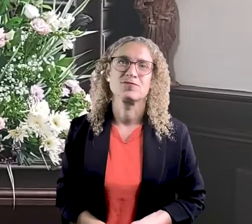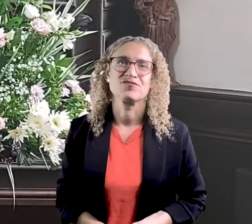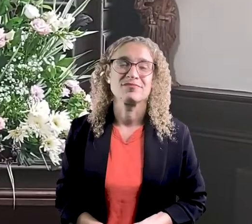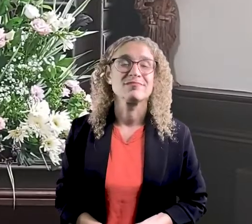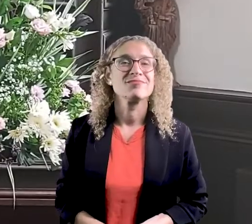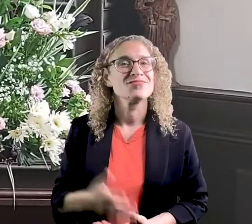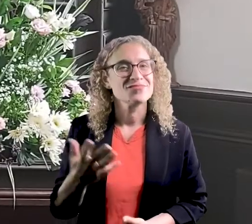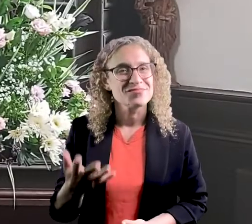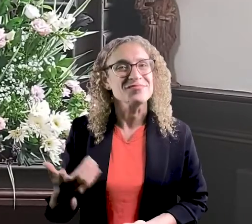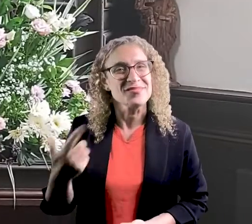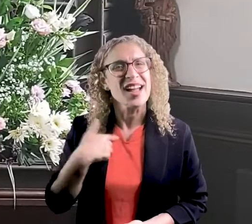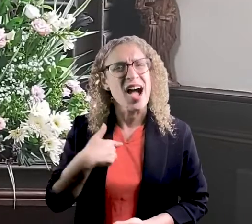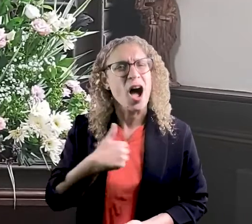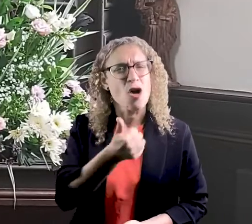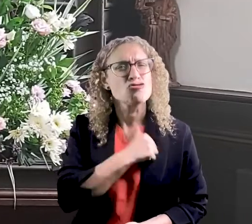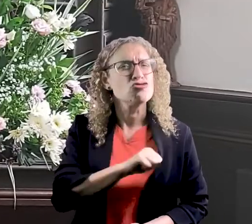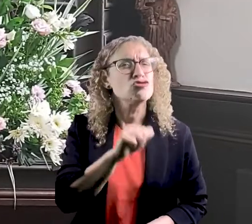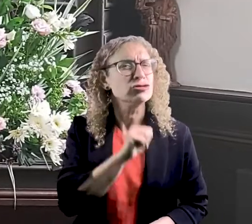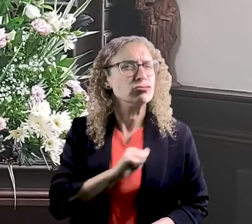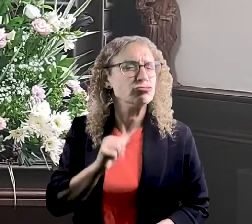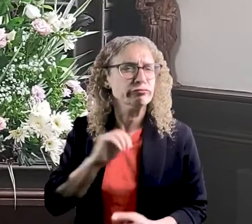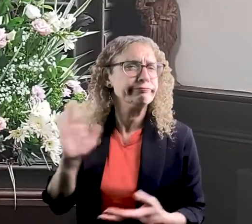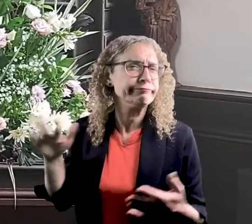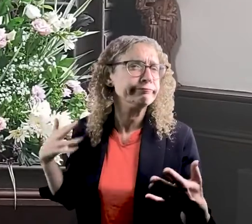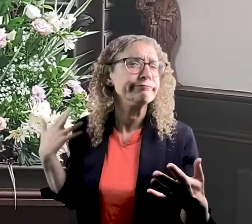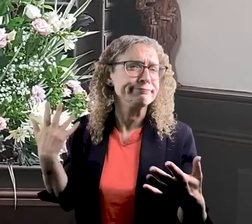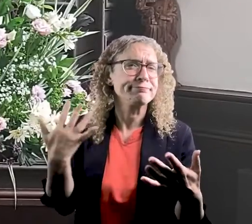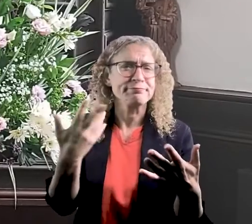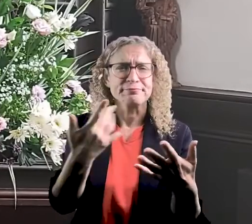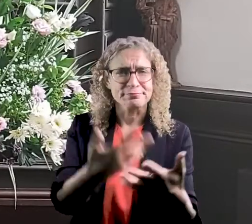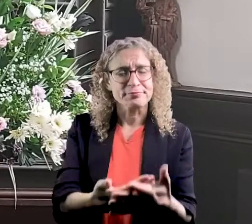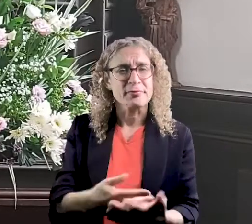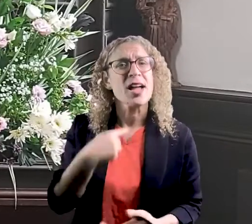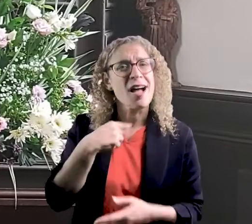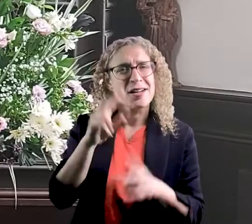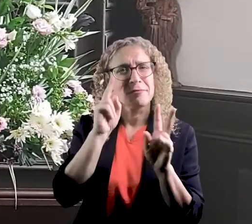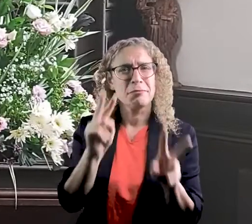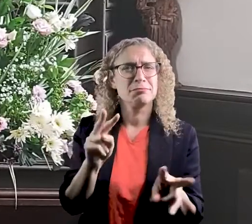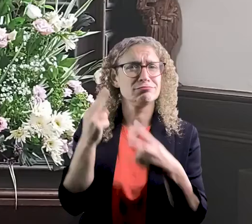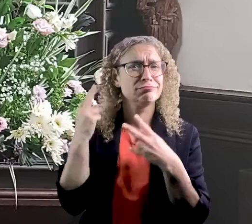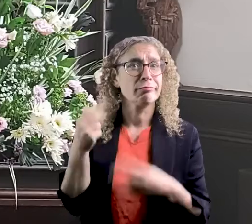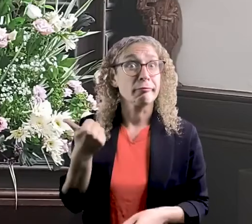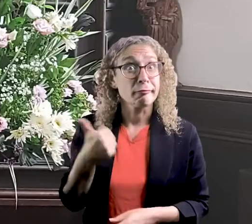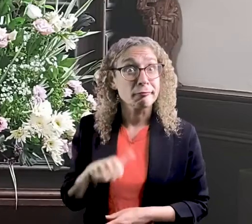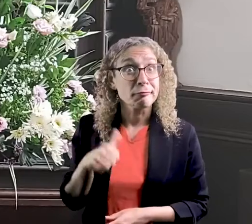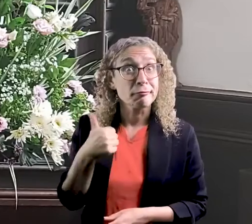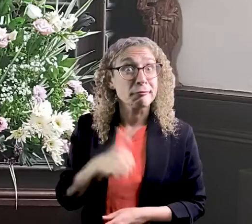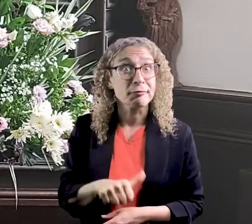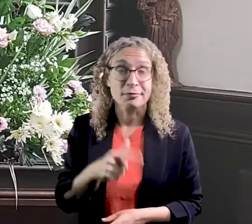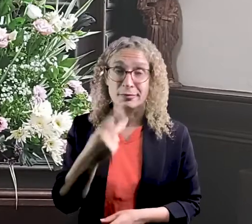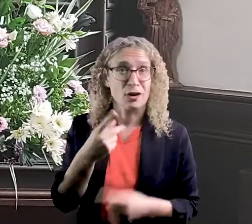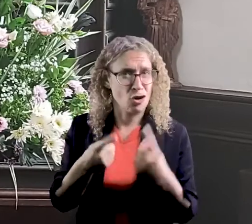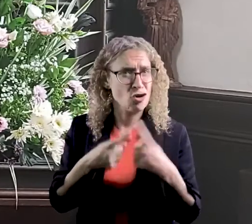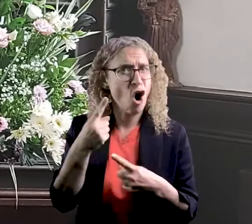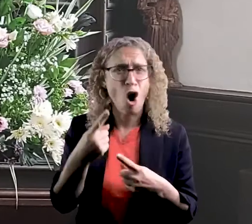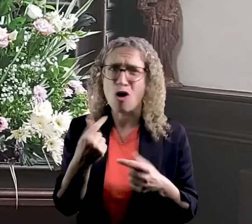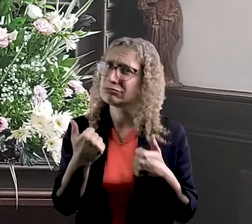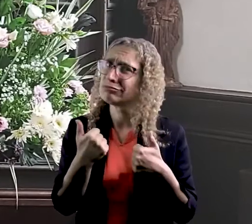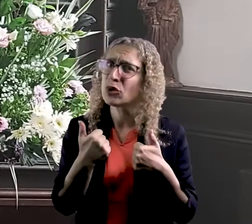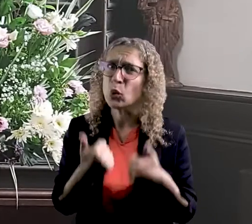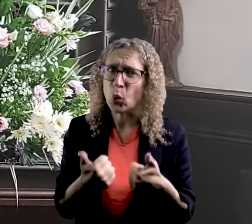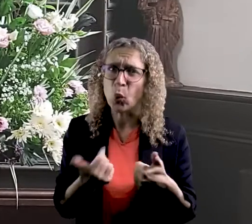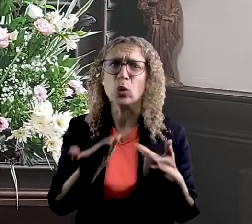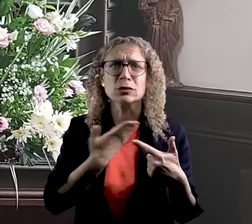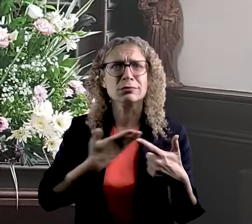Looking back over my Christian life has given me the opportunity to realise how good God has been to